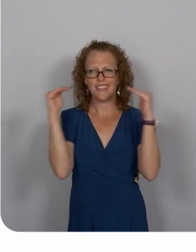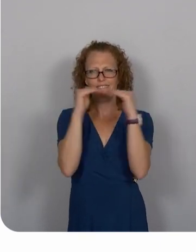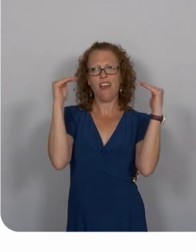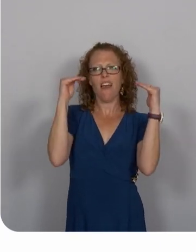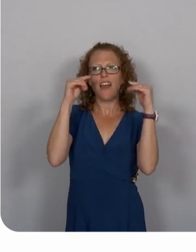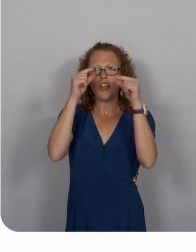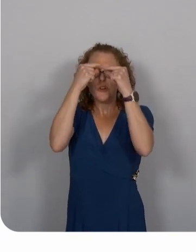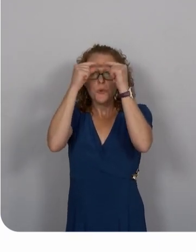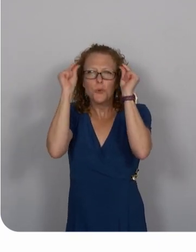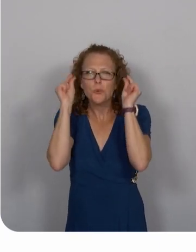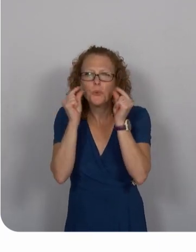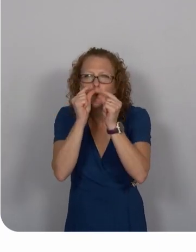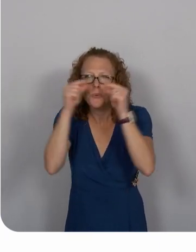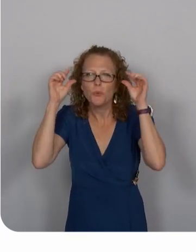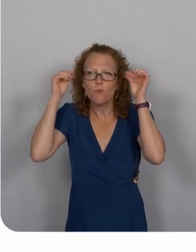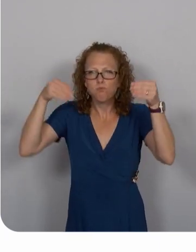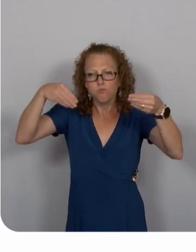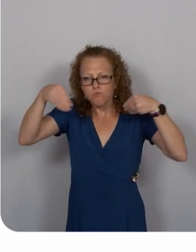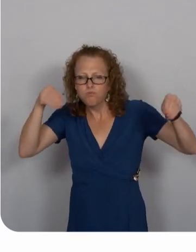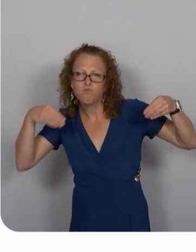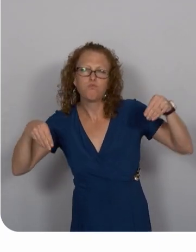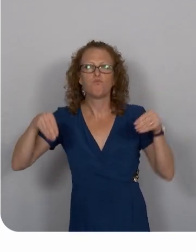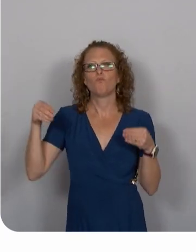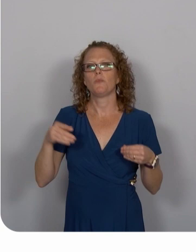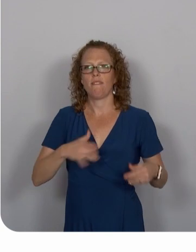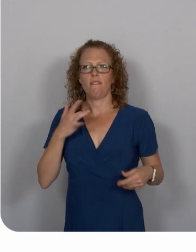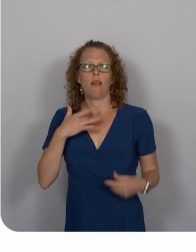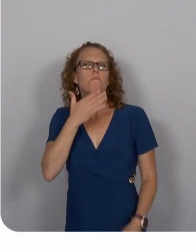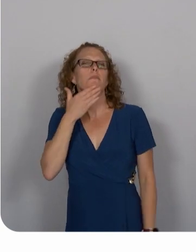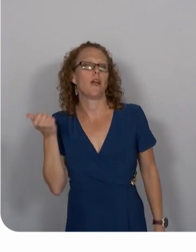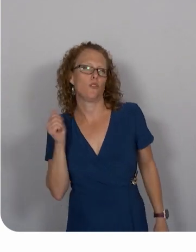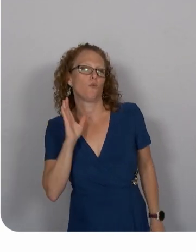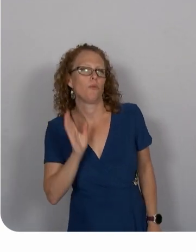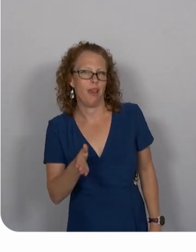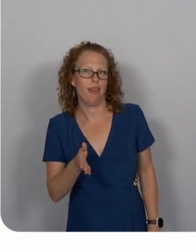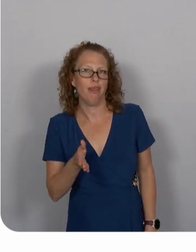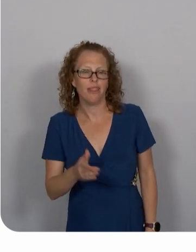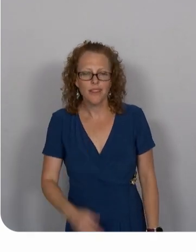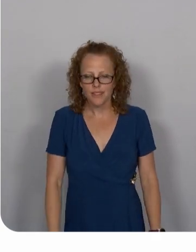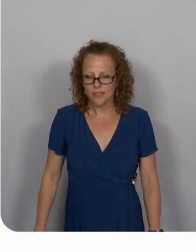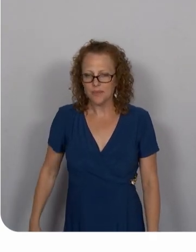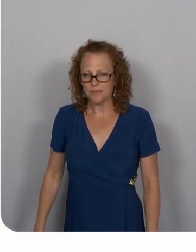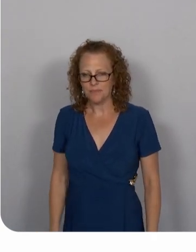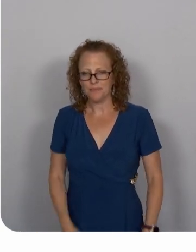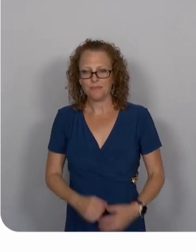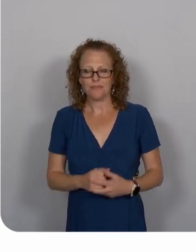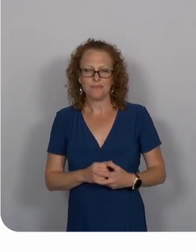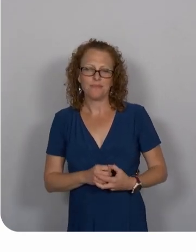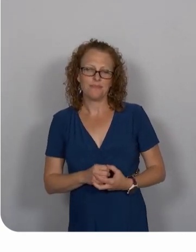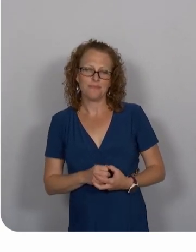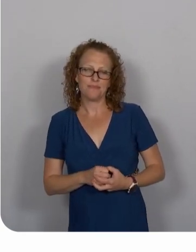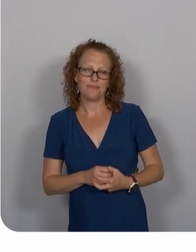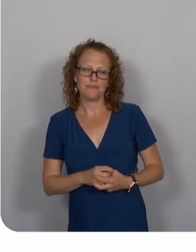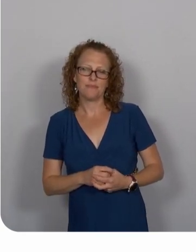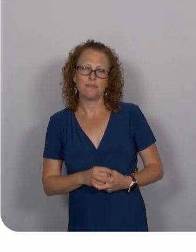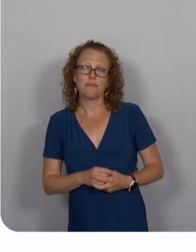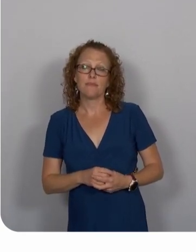slimmer and it's more flexible, all for a more comfortable fit.